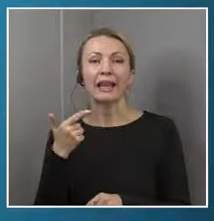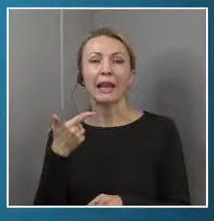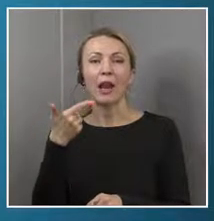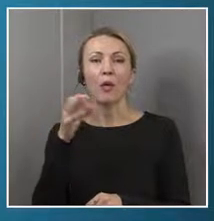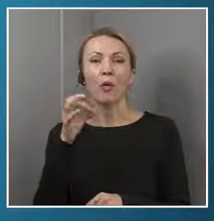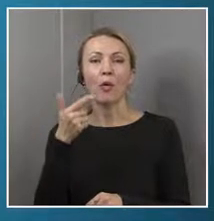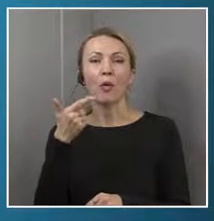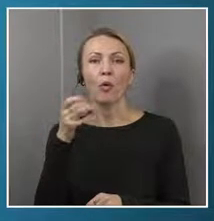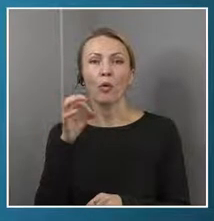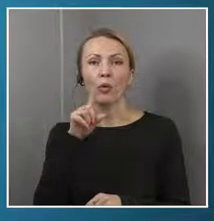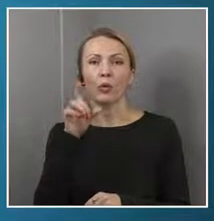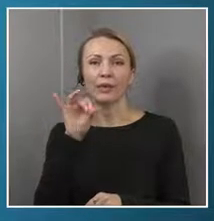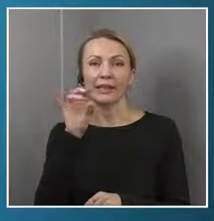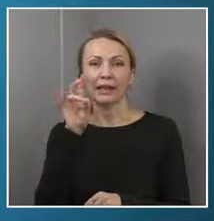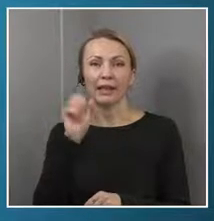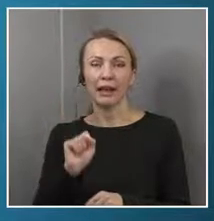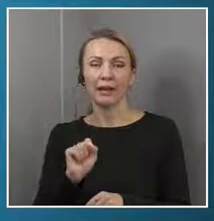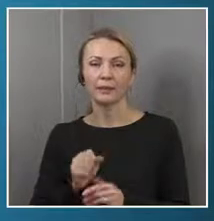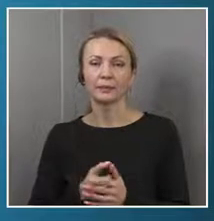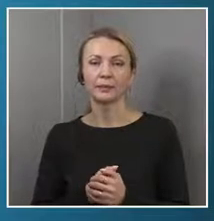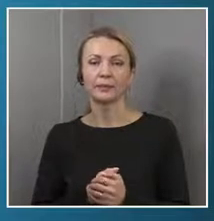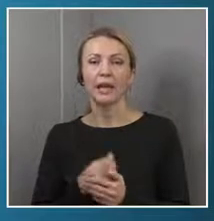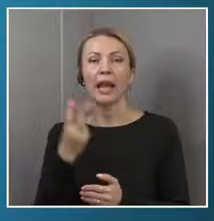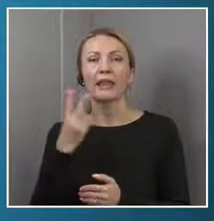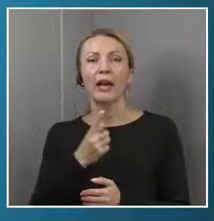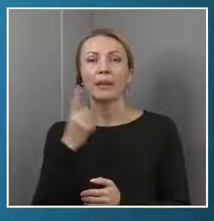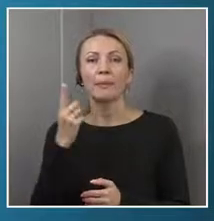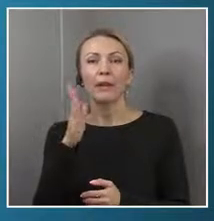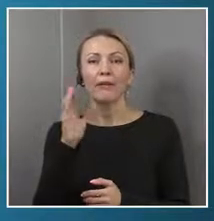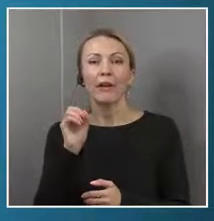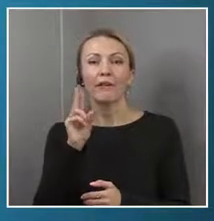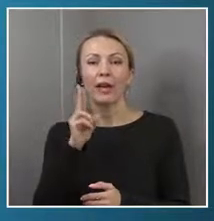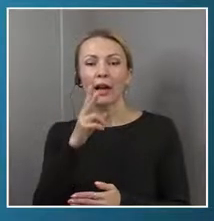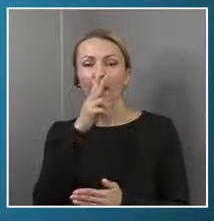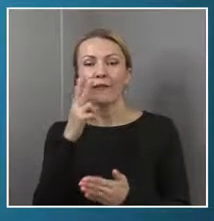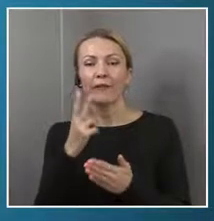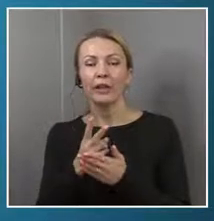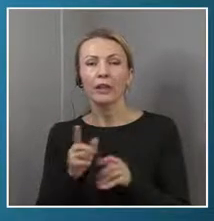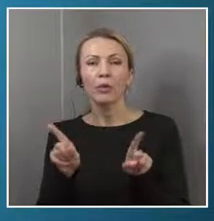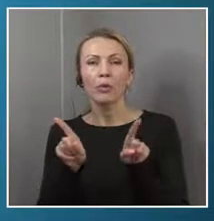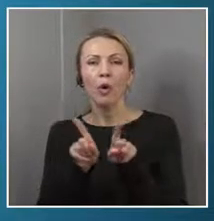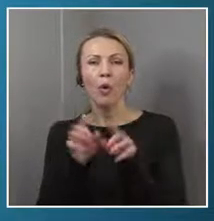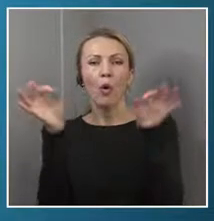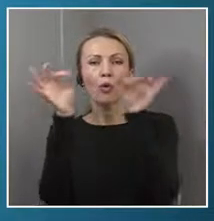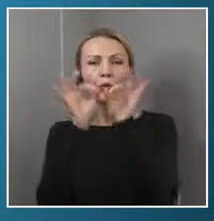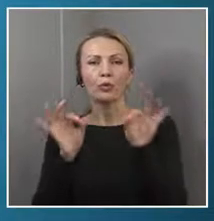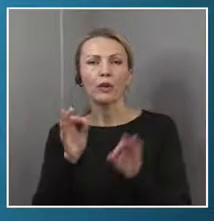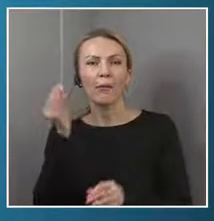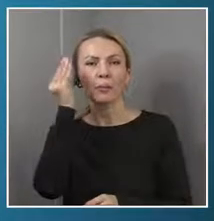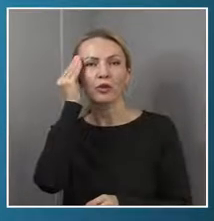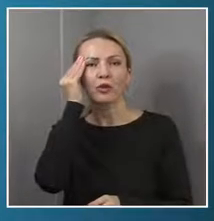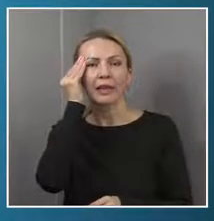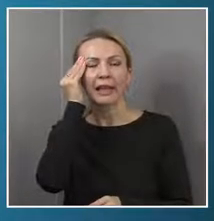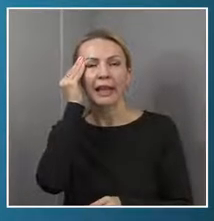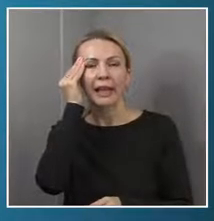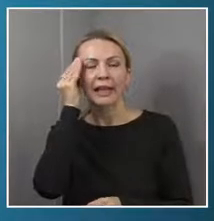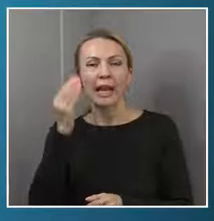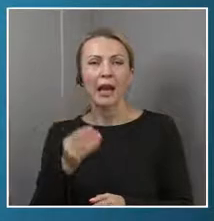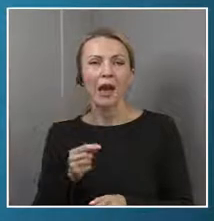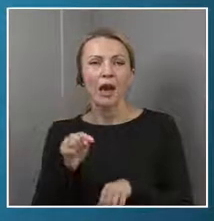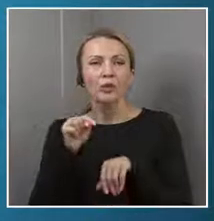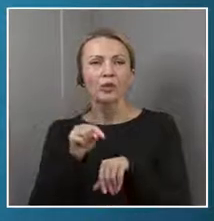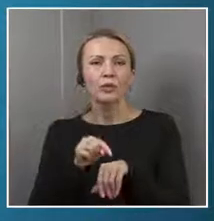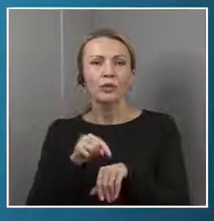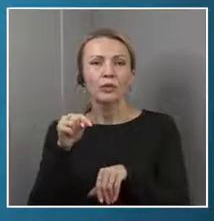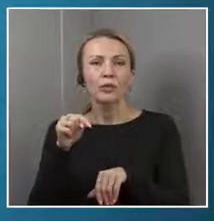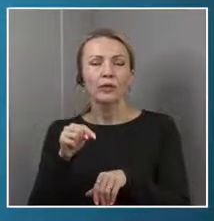Experiential art has gained traction in the 21st century, Mark Glimcher of Pace Gallery being a prime proponent of that. But